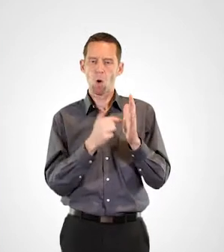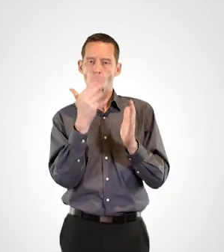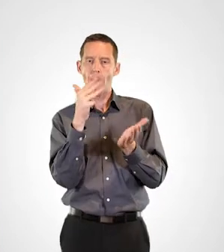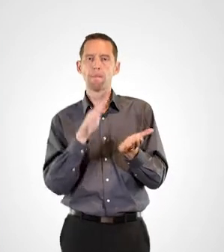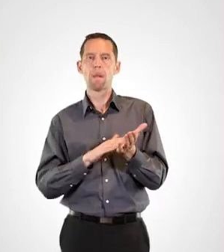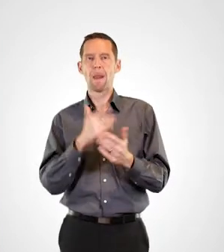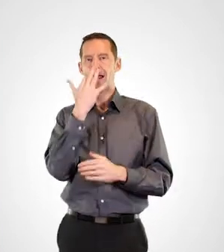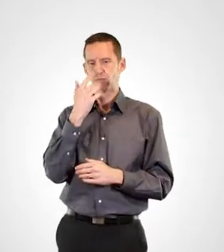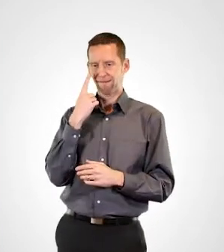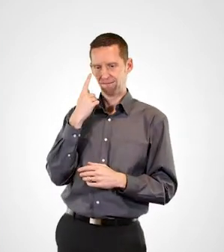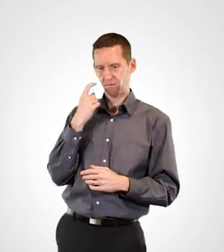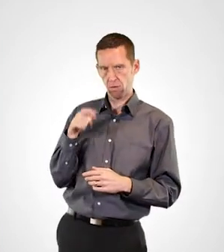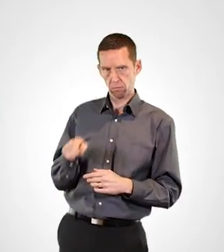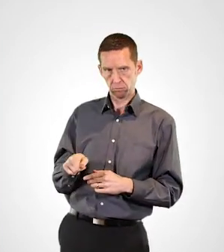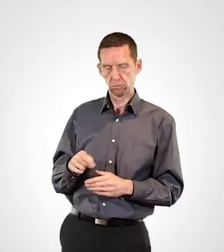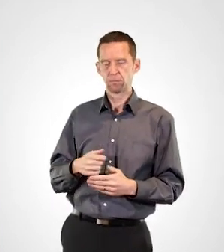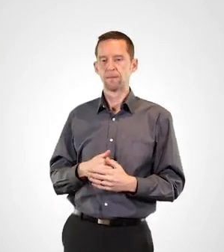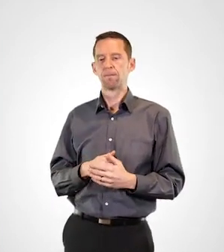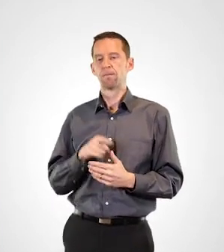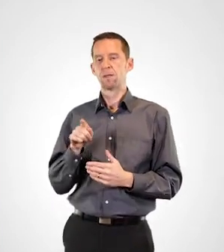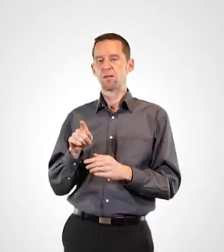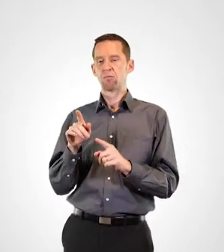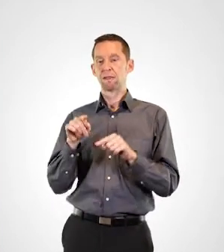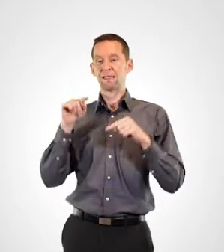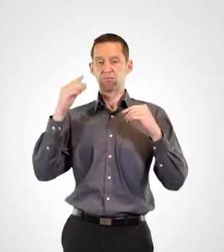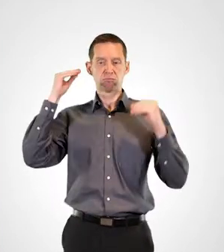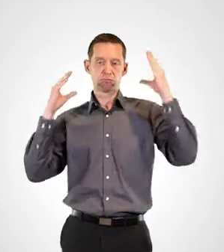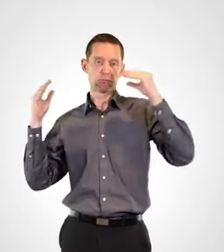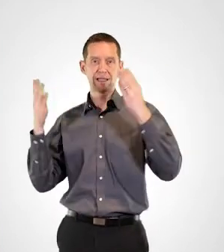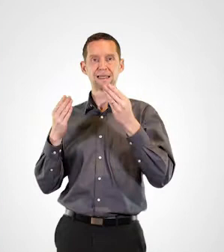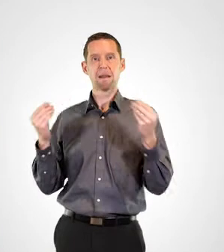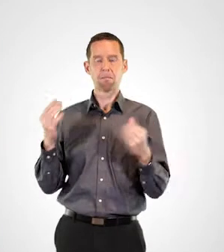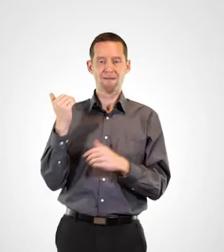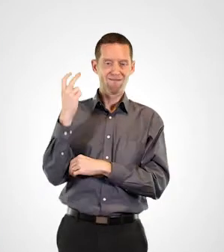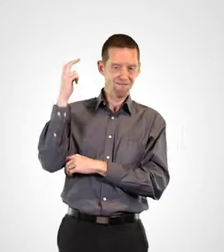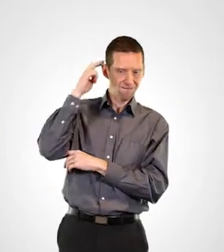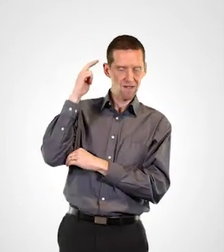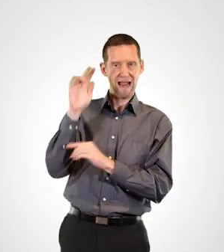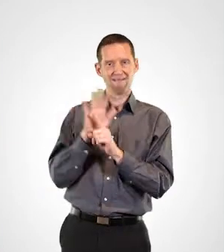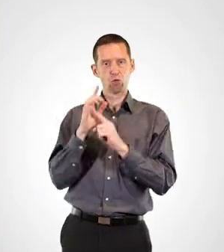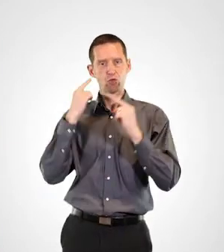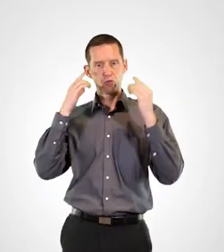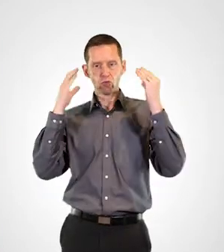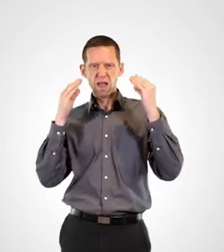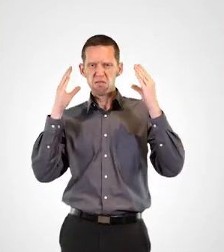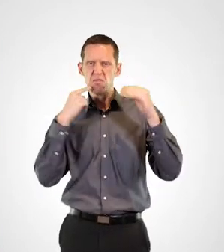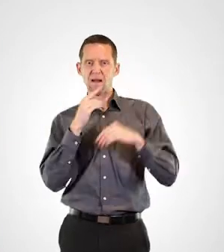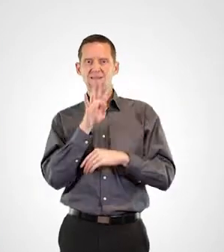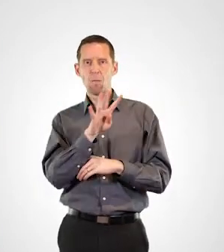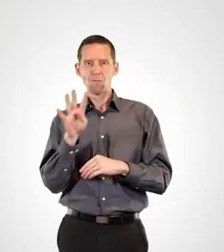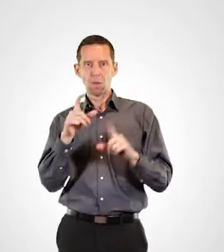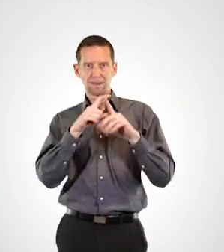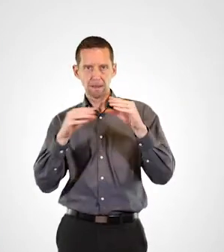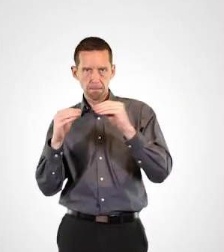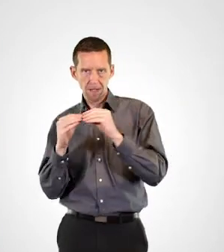of age. They have an average, we've got a range of hearing, children with hearing aids, children with cochlear implants. The average hearing loss is about 44